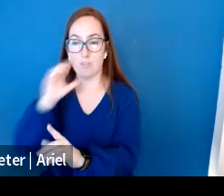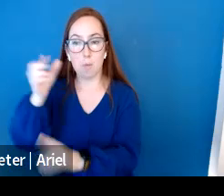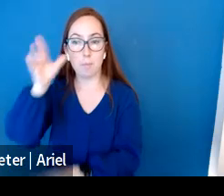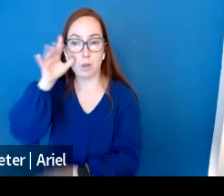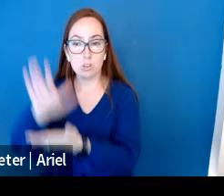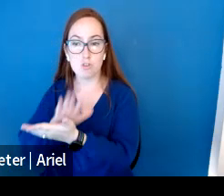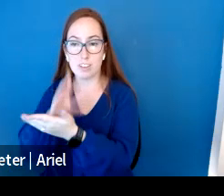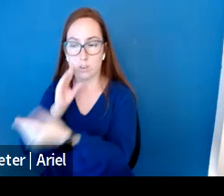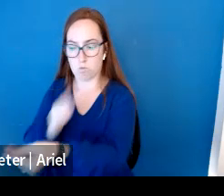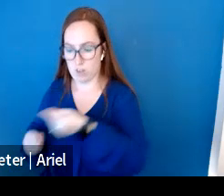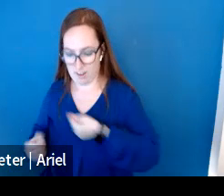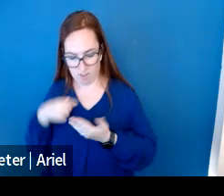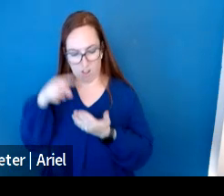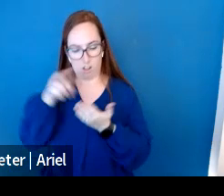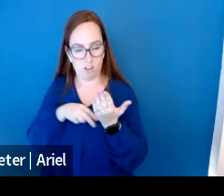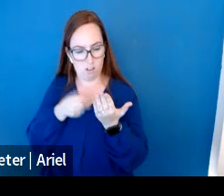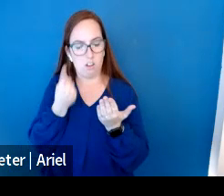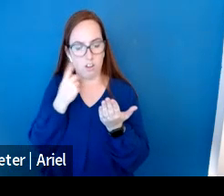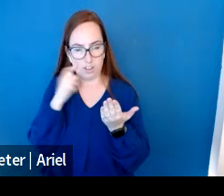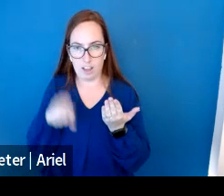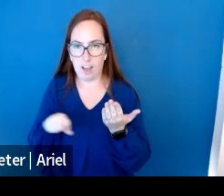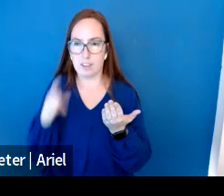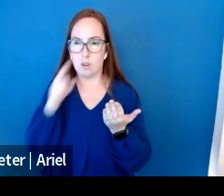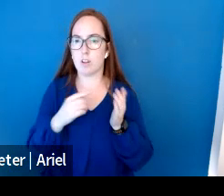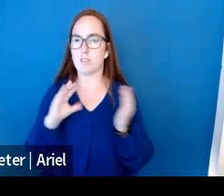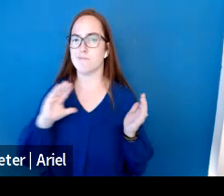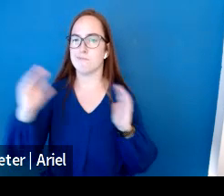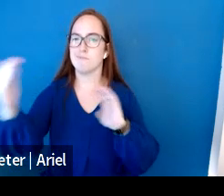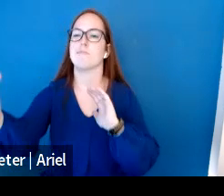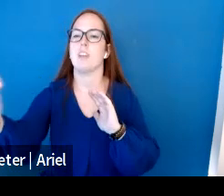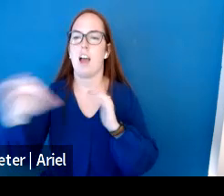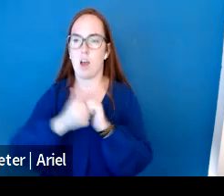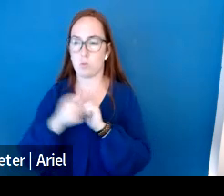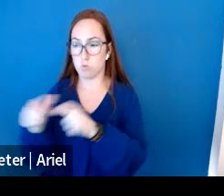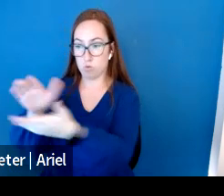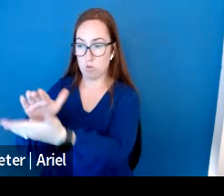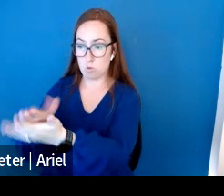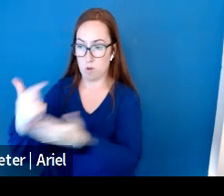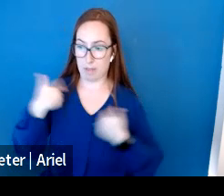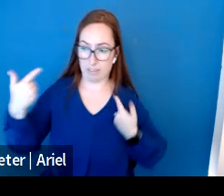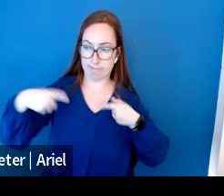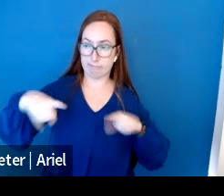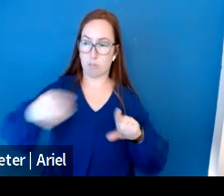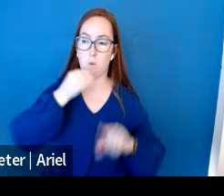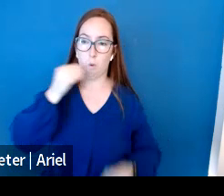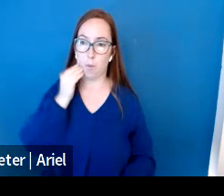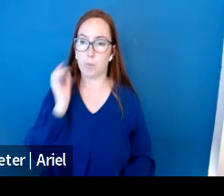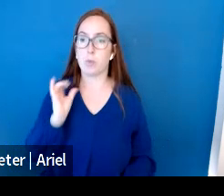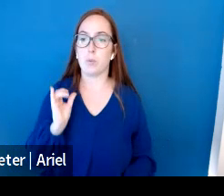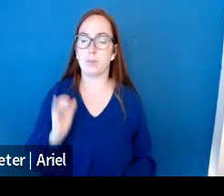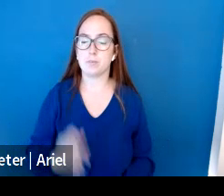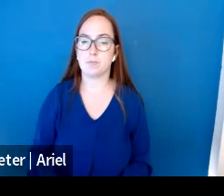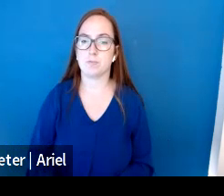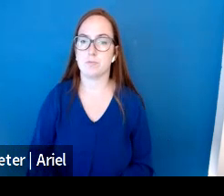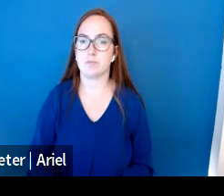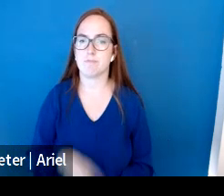is being done in the school in order to support the student. Here's an example for